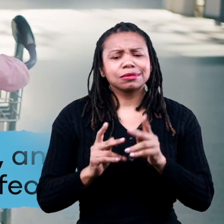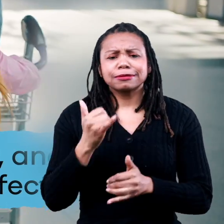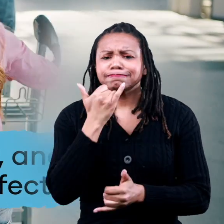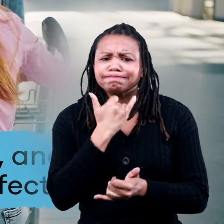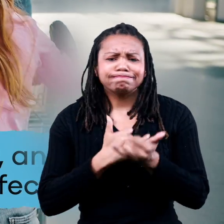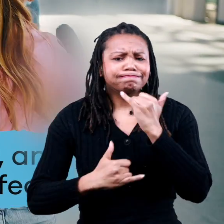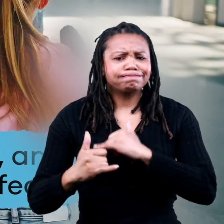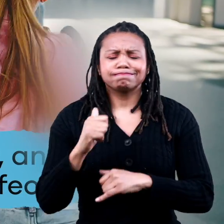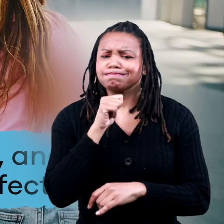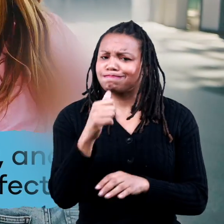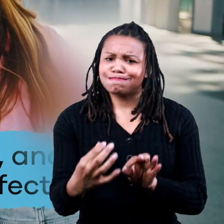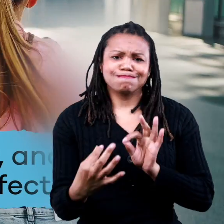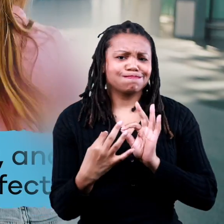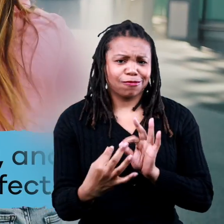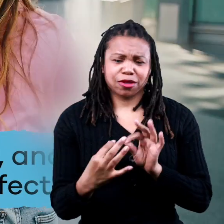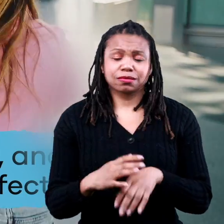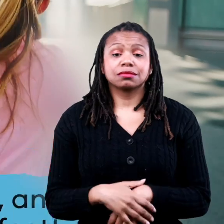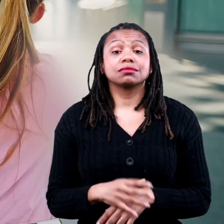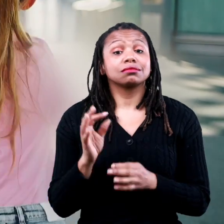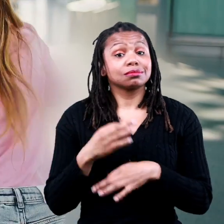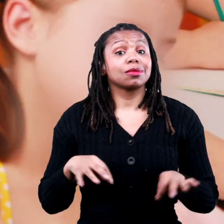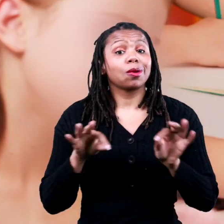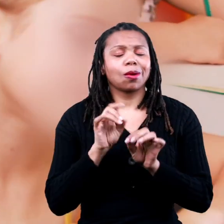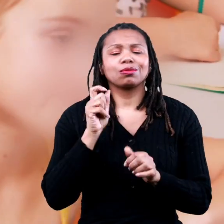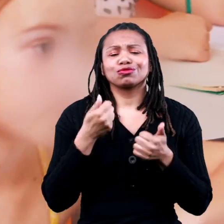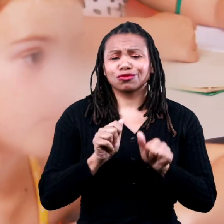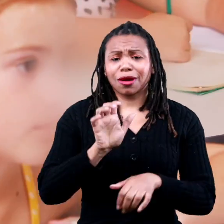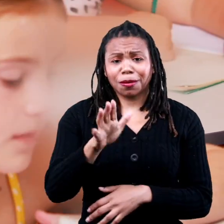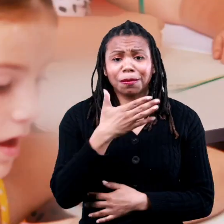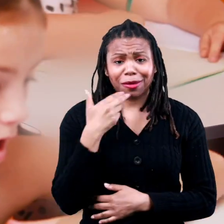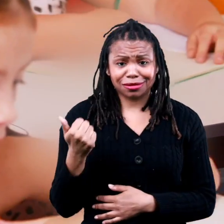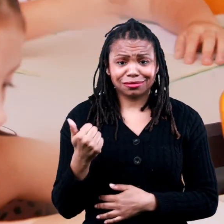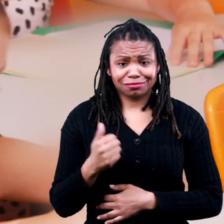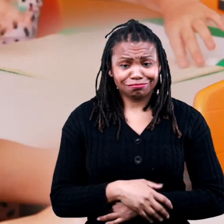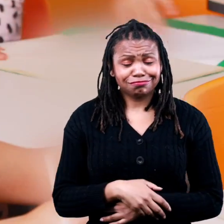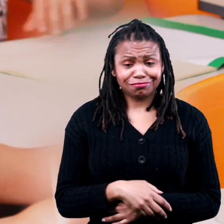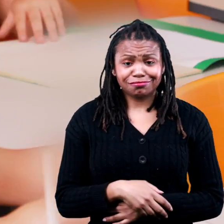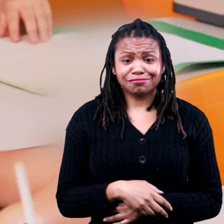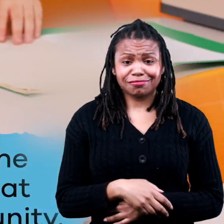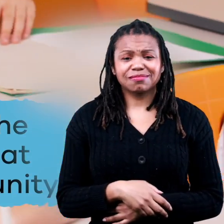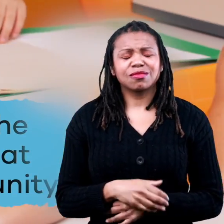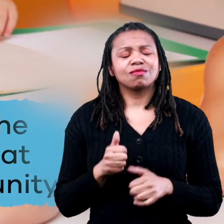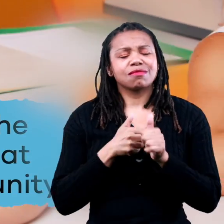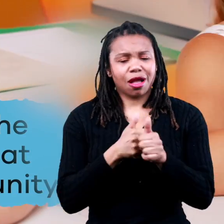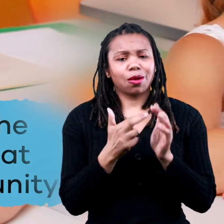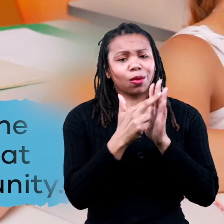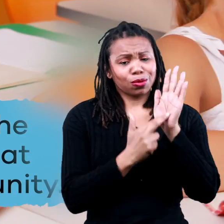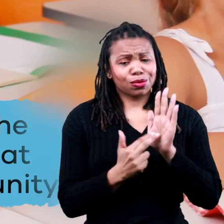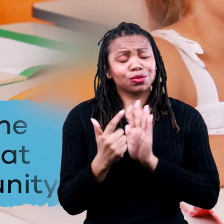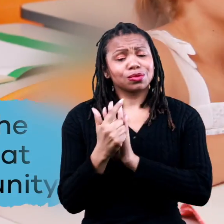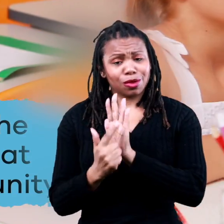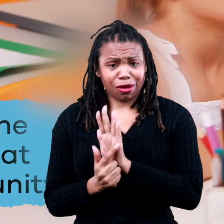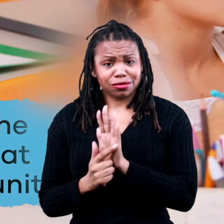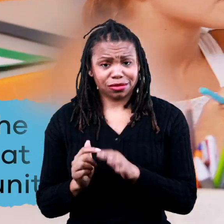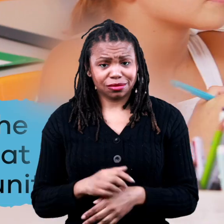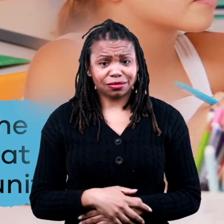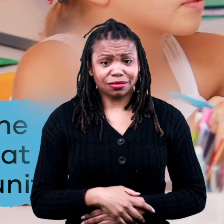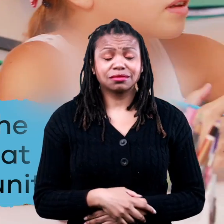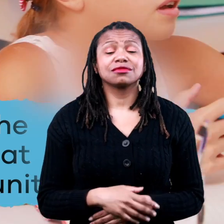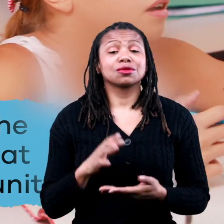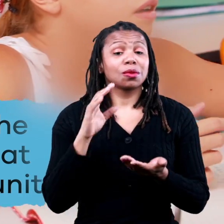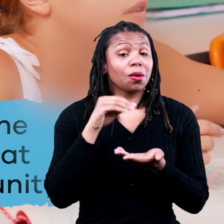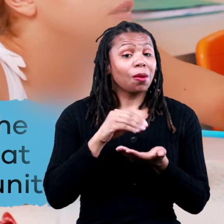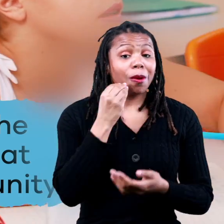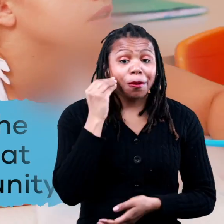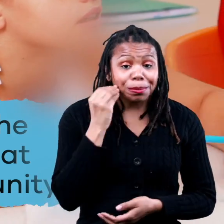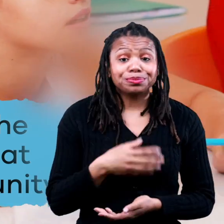mistakes, and you do not have to be perfect. However, it is important to try your best to follow the rules and